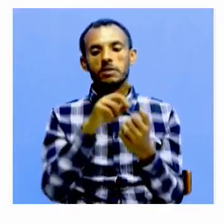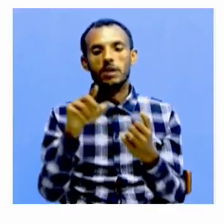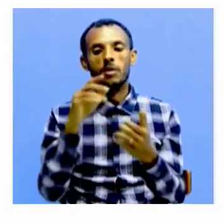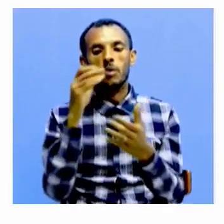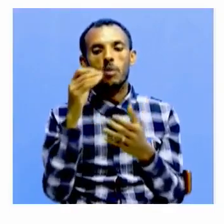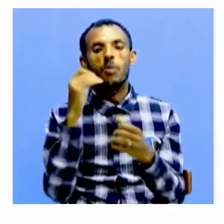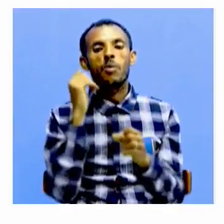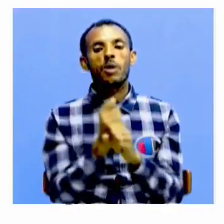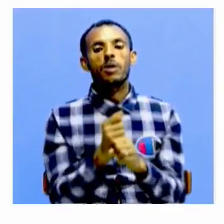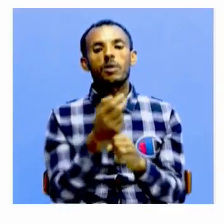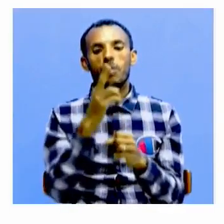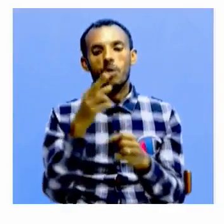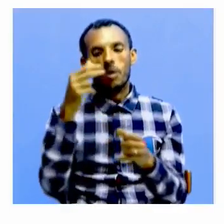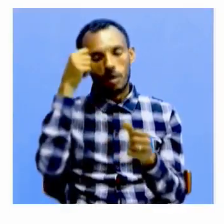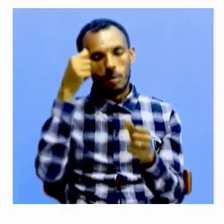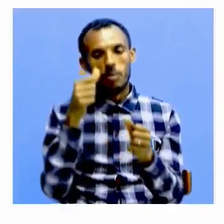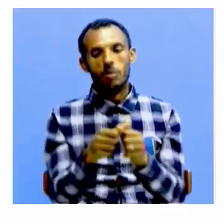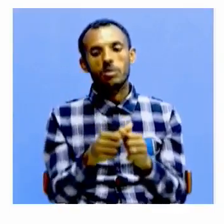or notes.